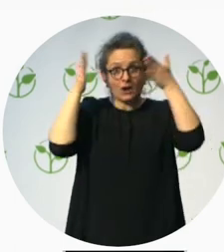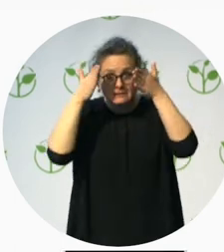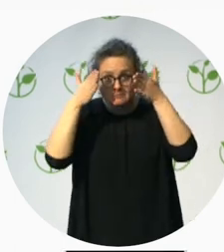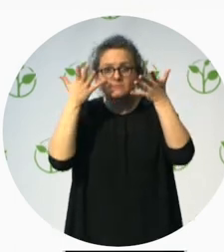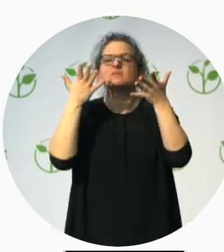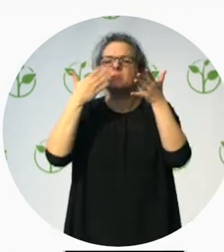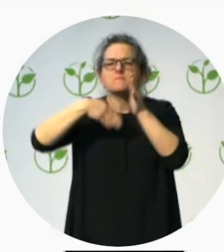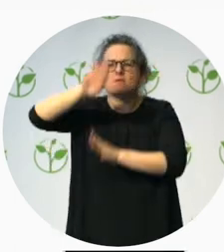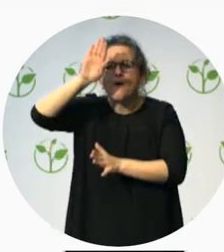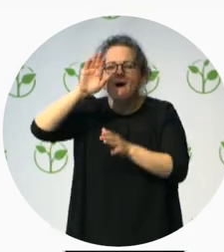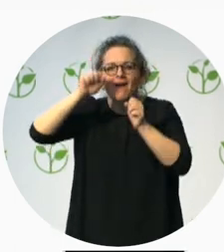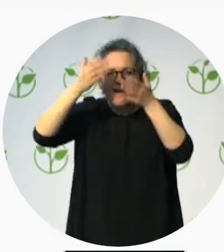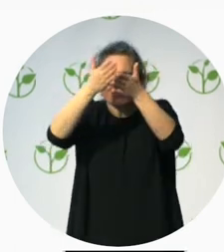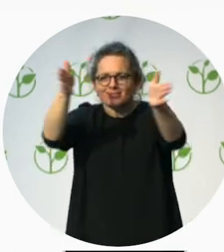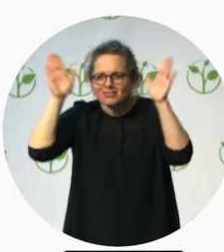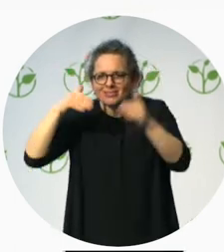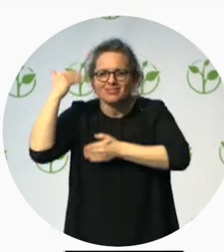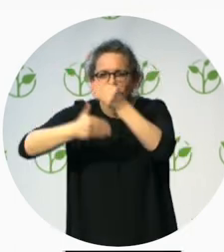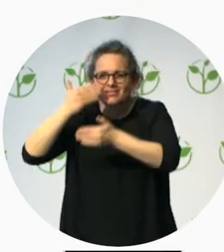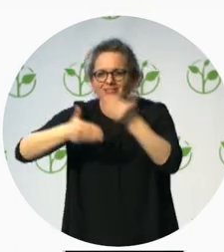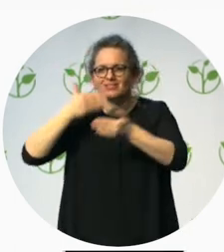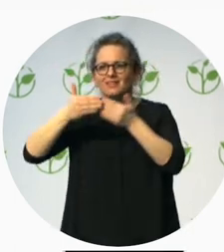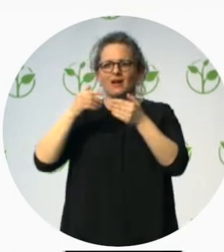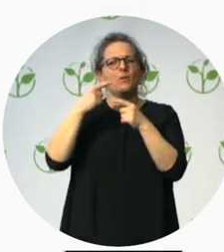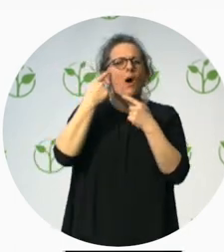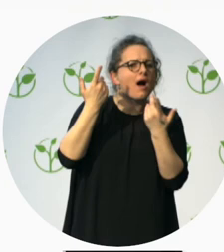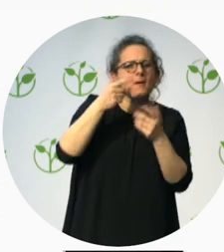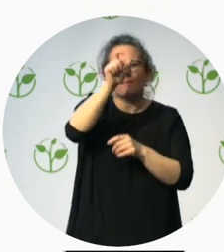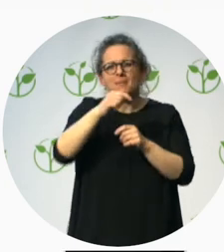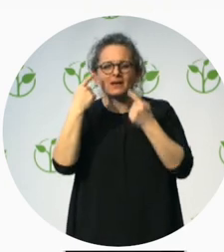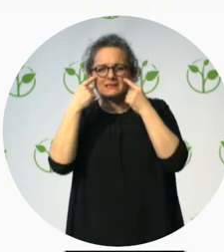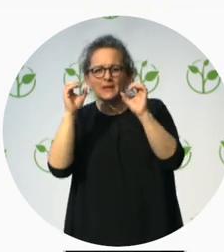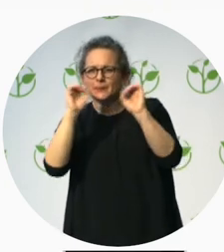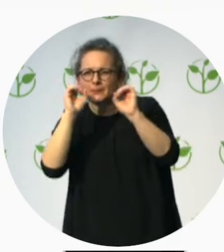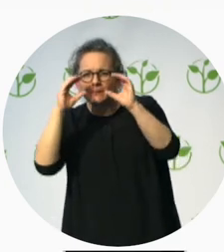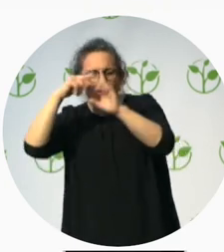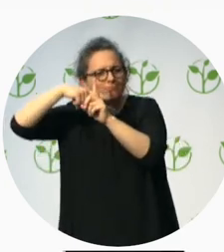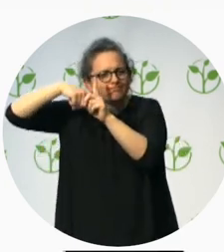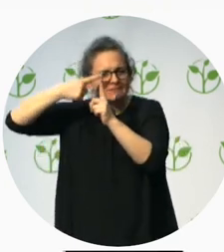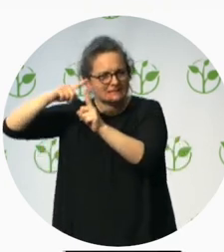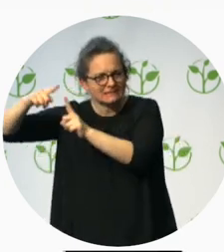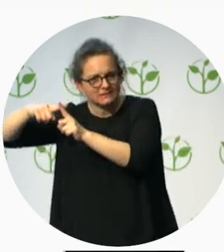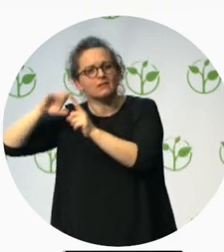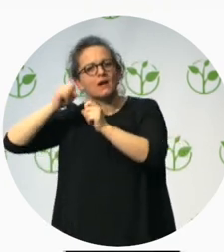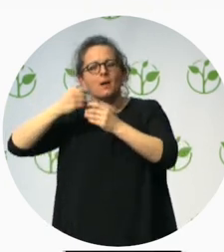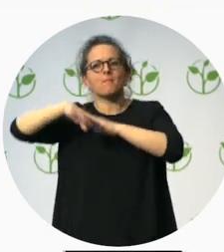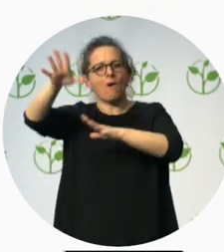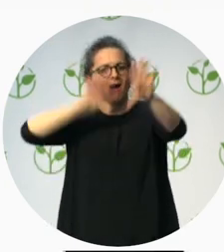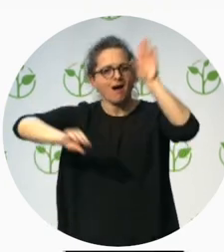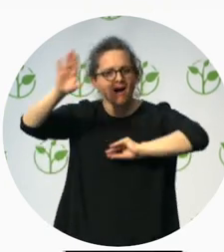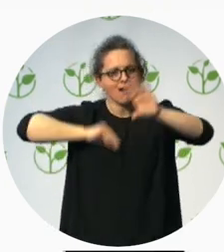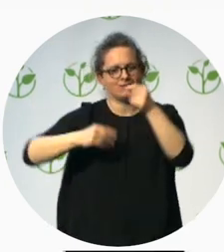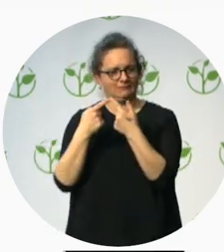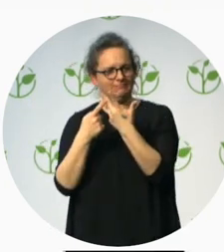difficulties. A team of Cisco, persons with disabilities, universities